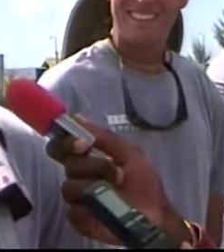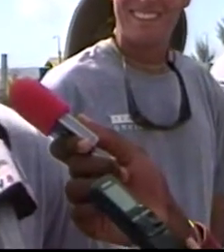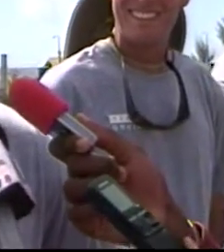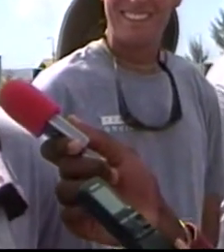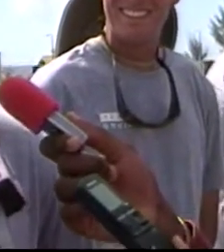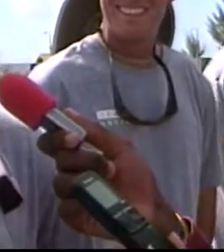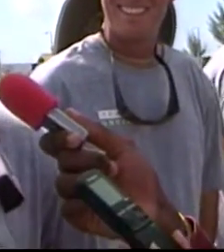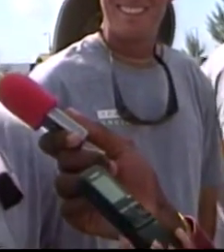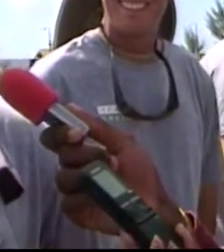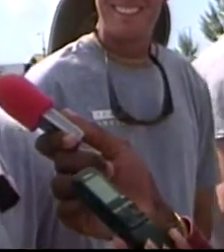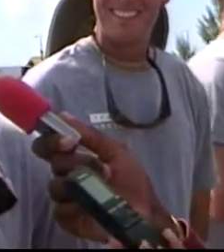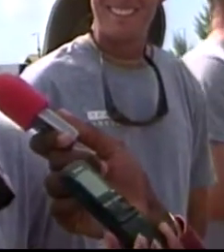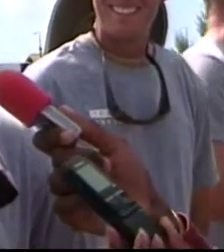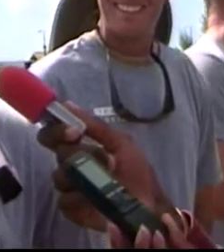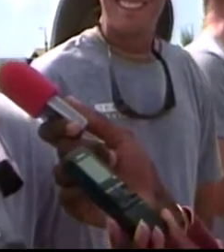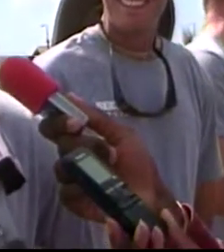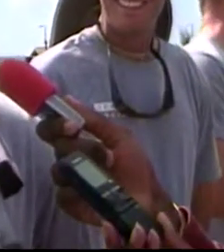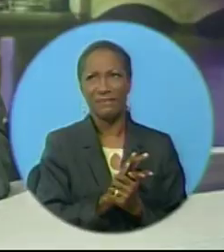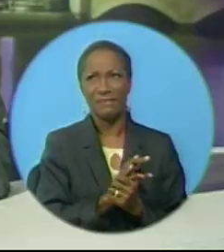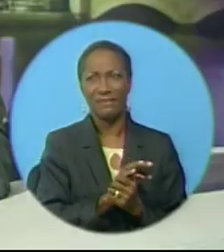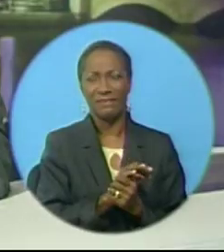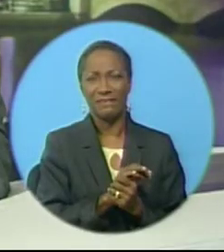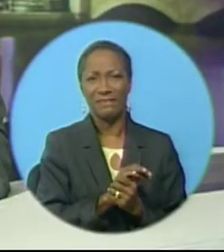on the island, come and race us.